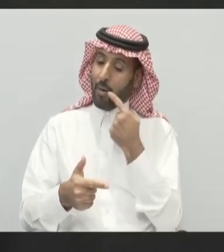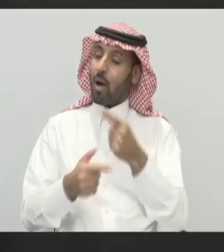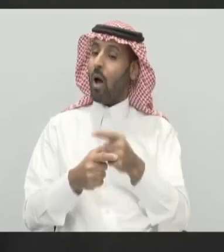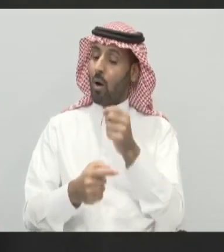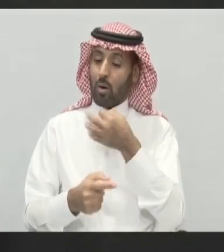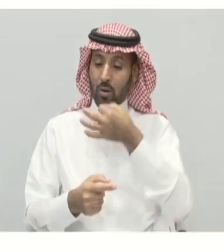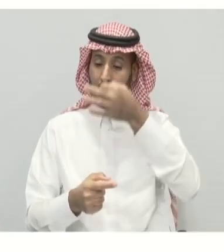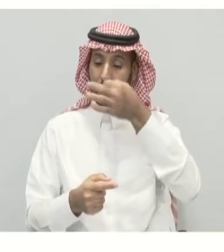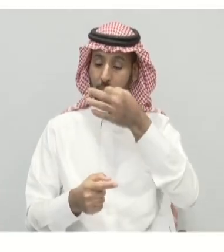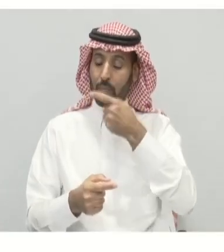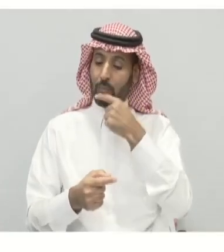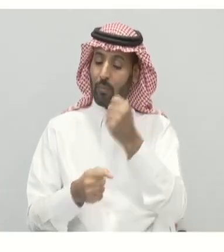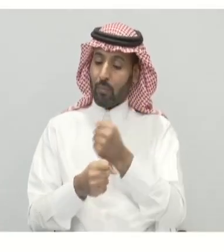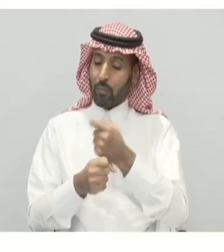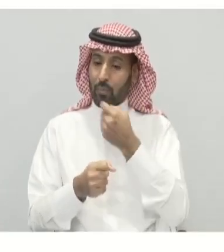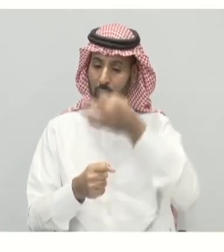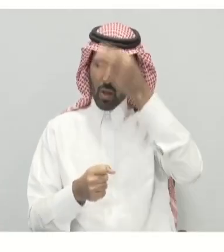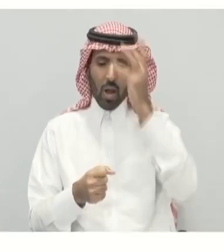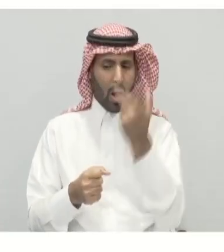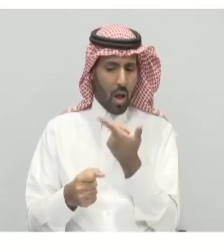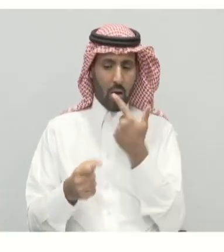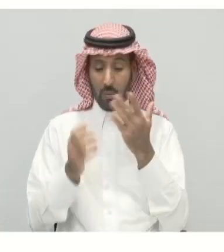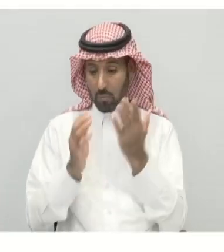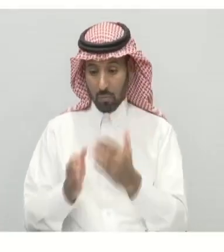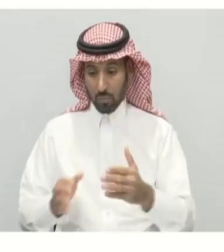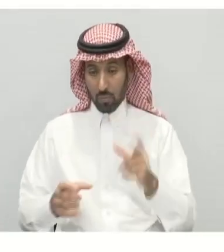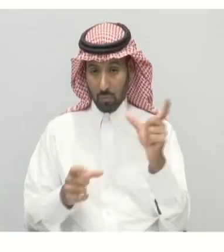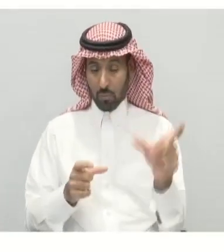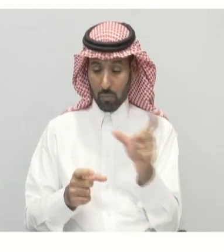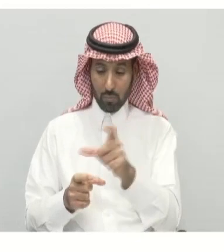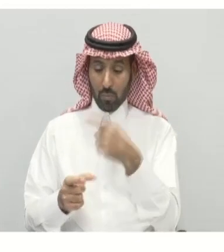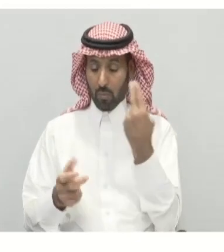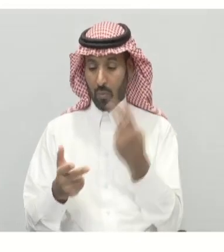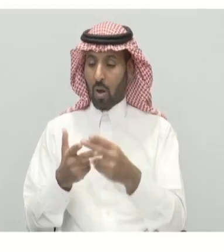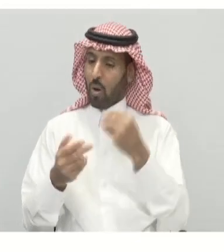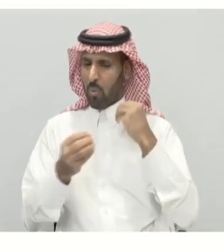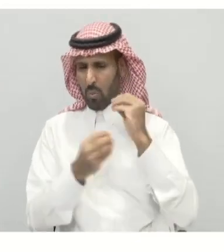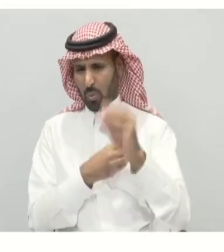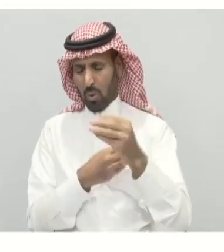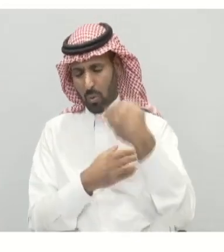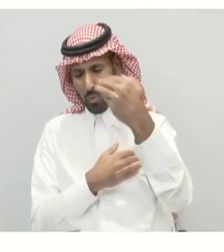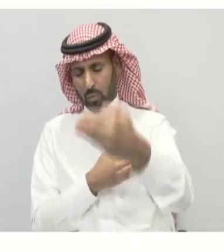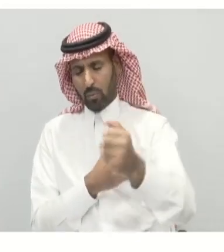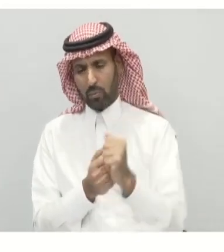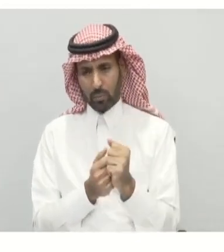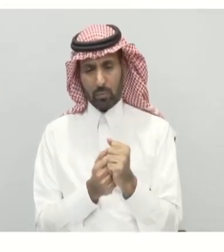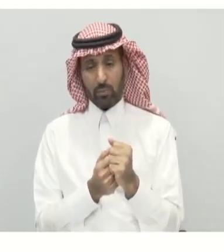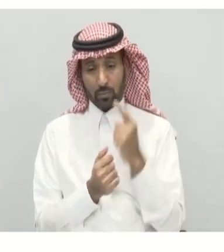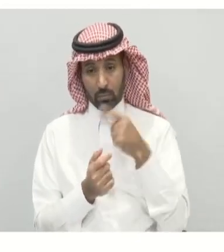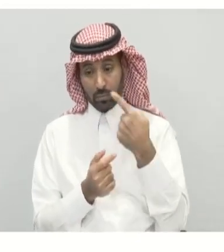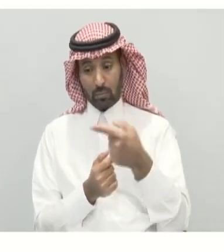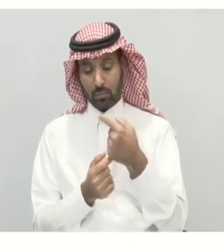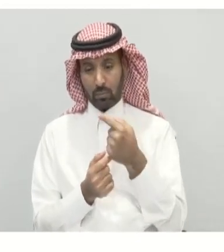adverb, like here, off, along with, in a three-word verb, away, or up with. These we call